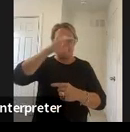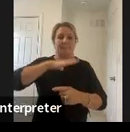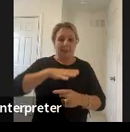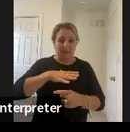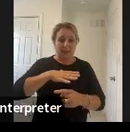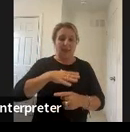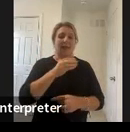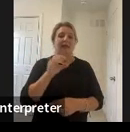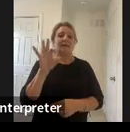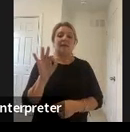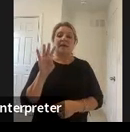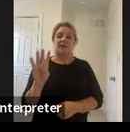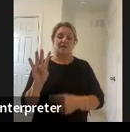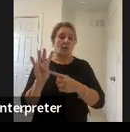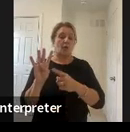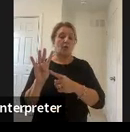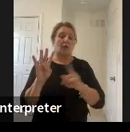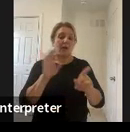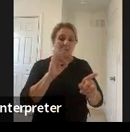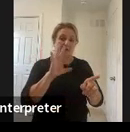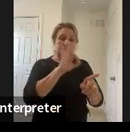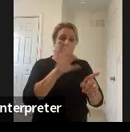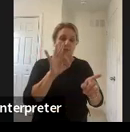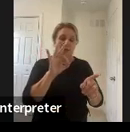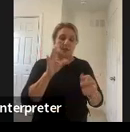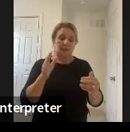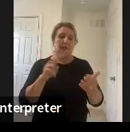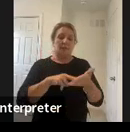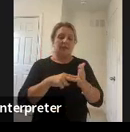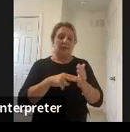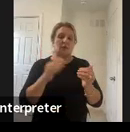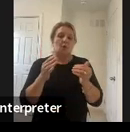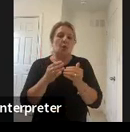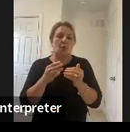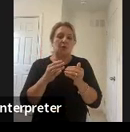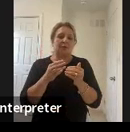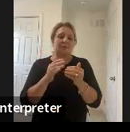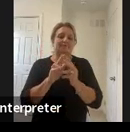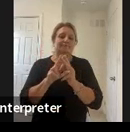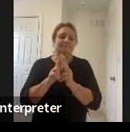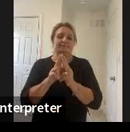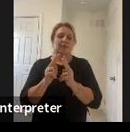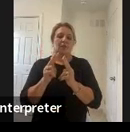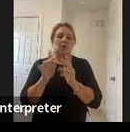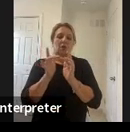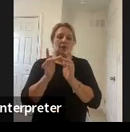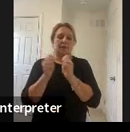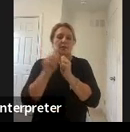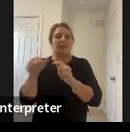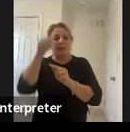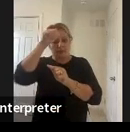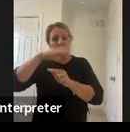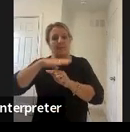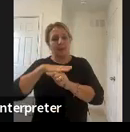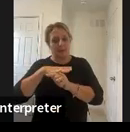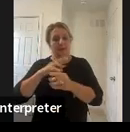and 94% of those cases reported close or intimate contact with another male. This